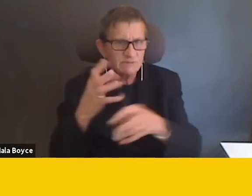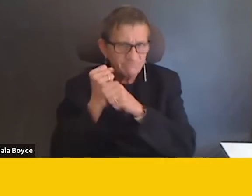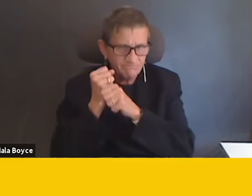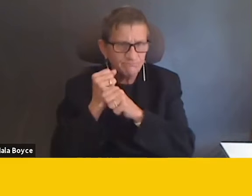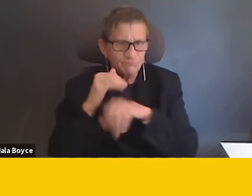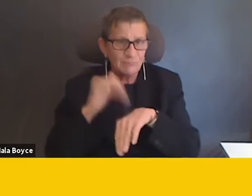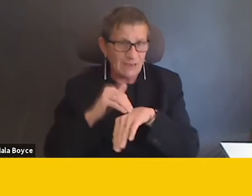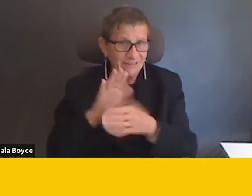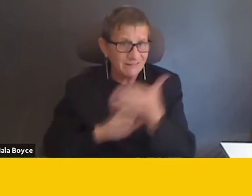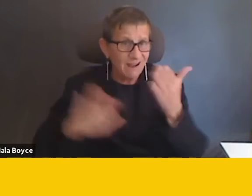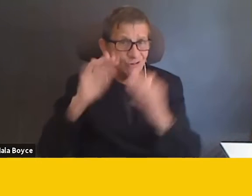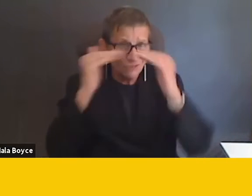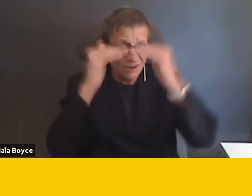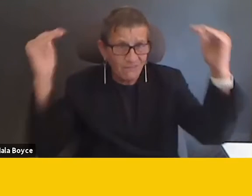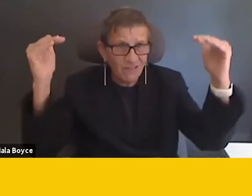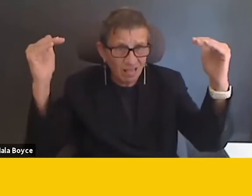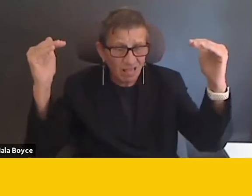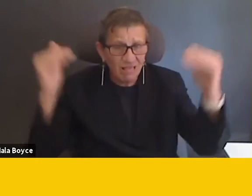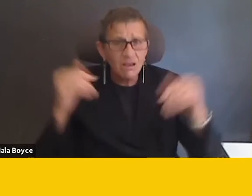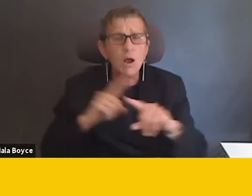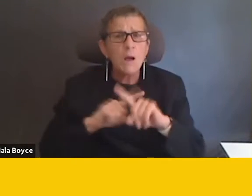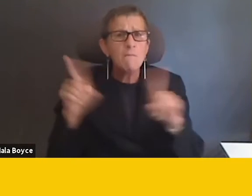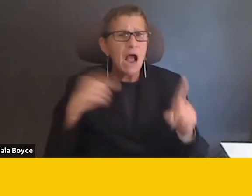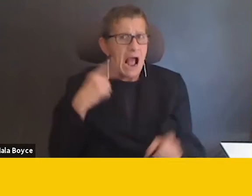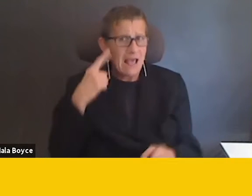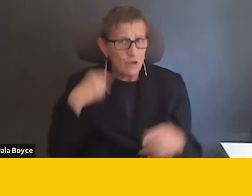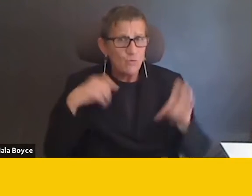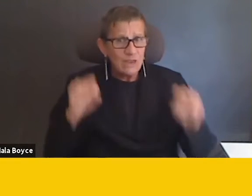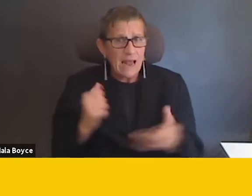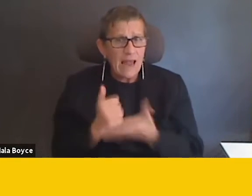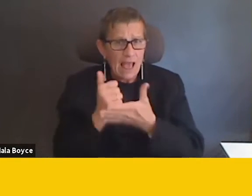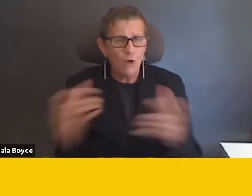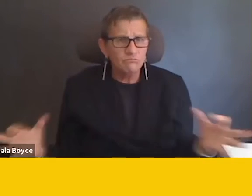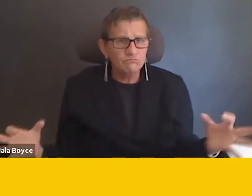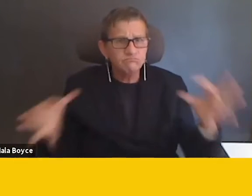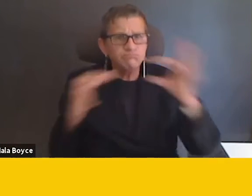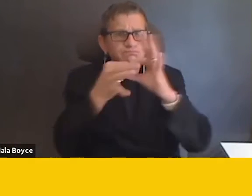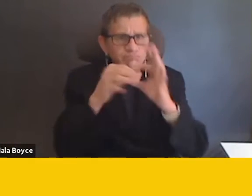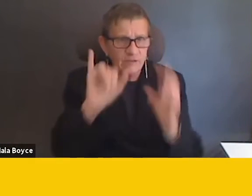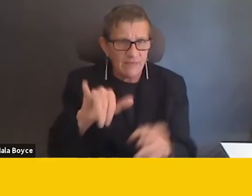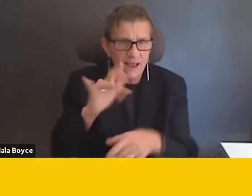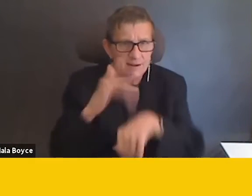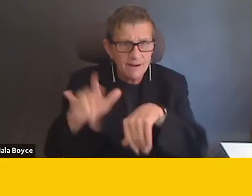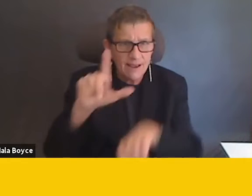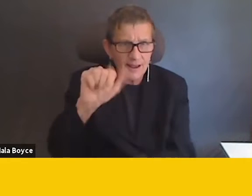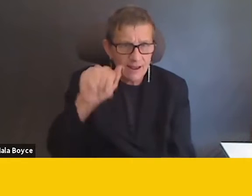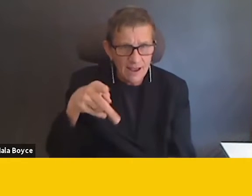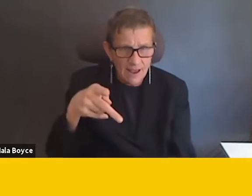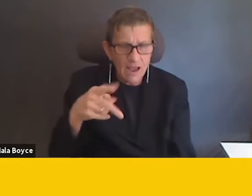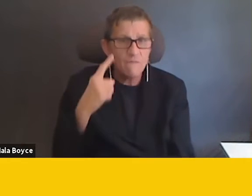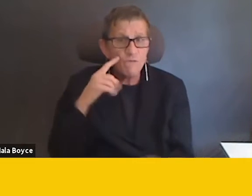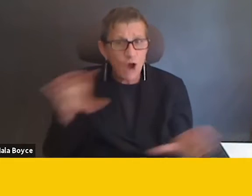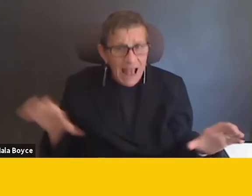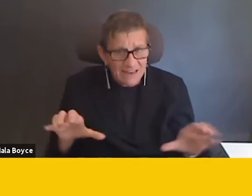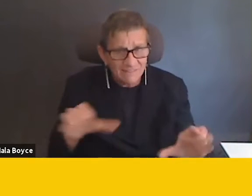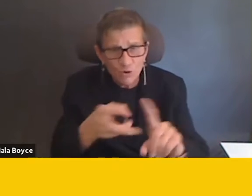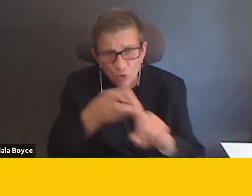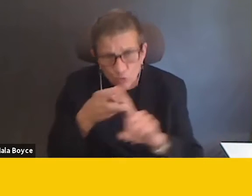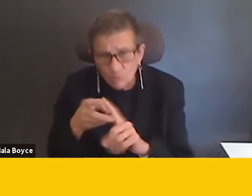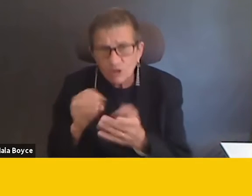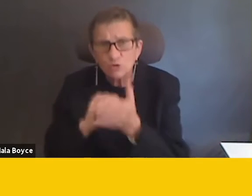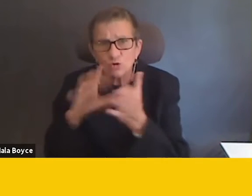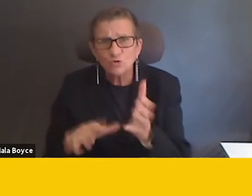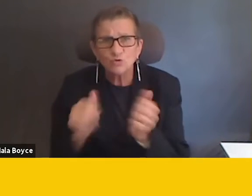post-secondary level that I think we can help bridge that gap by doing more active recruitment of students with disabilities. And that's done